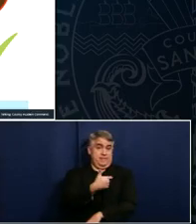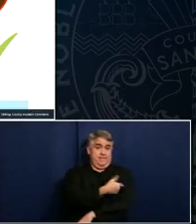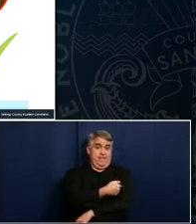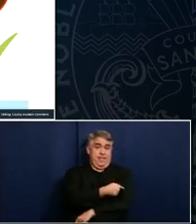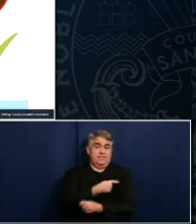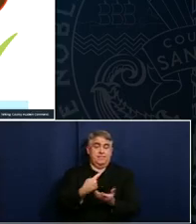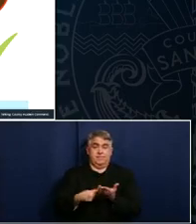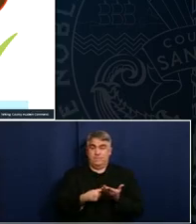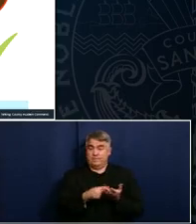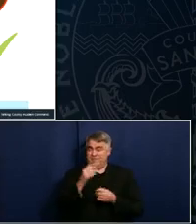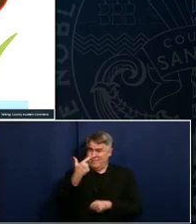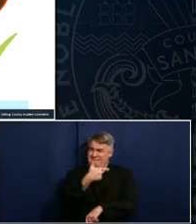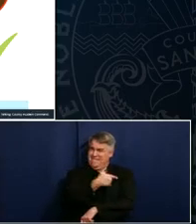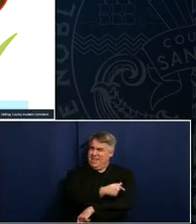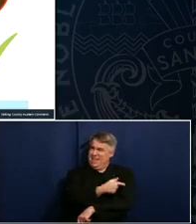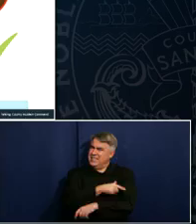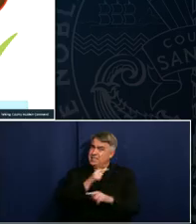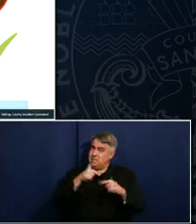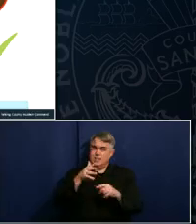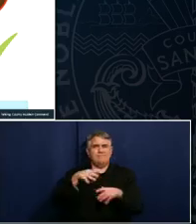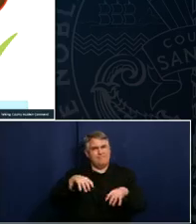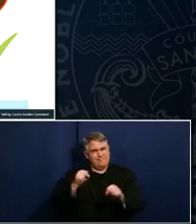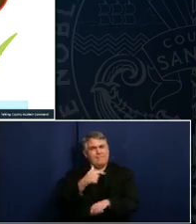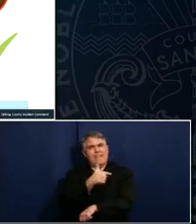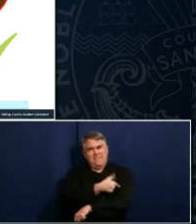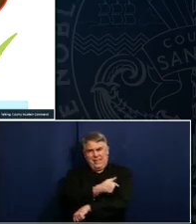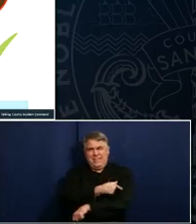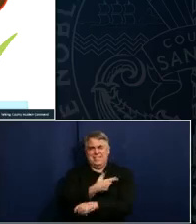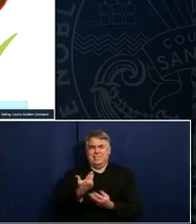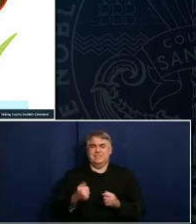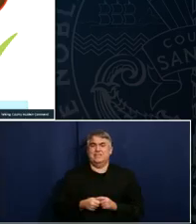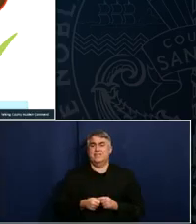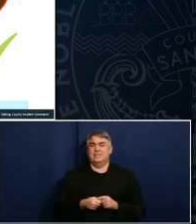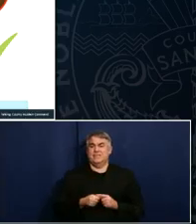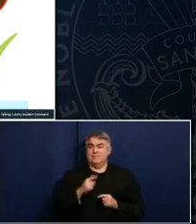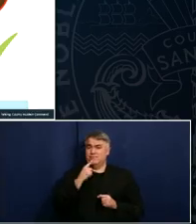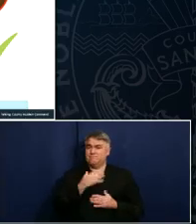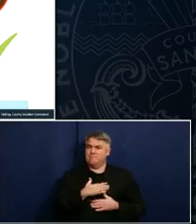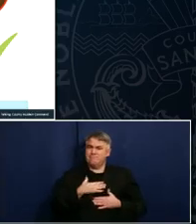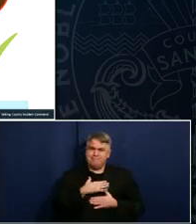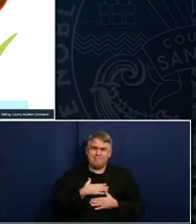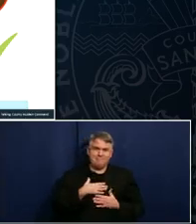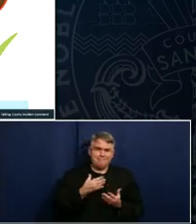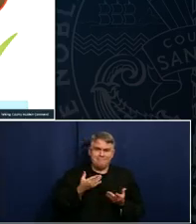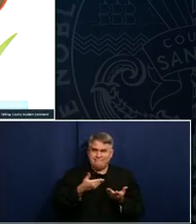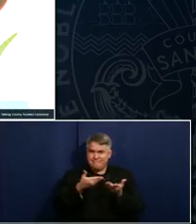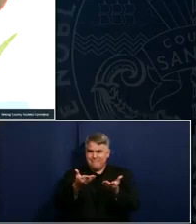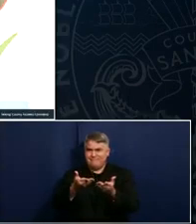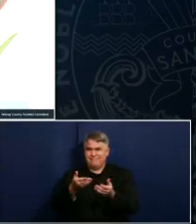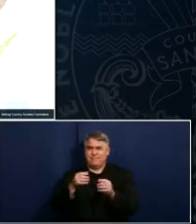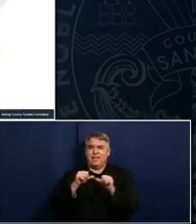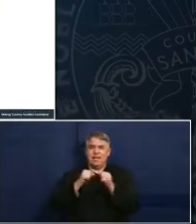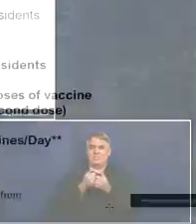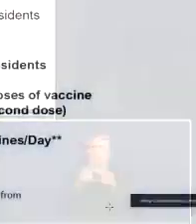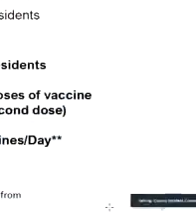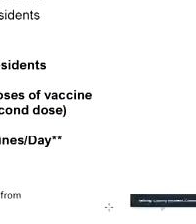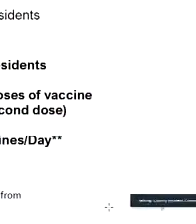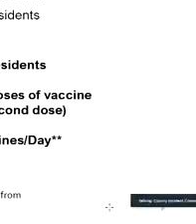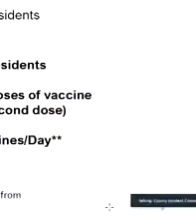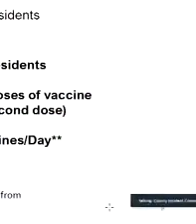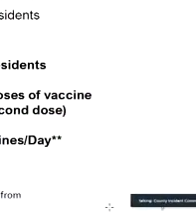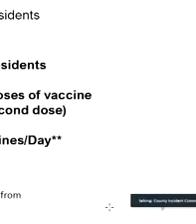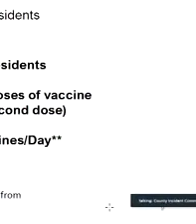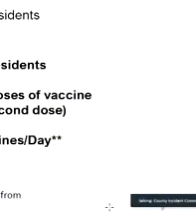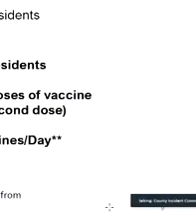get vaccinated for COVID-19. Now, please welcome our agency director, Nick Mascione.